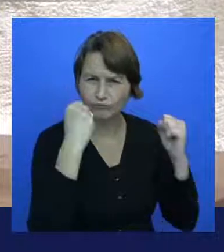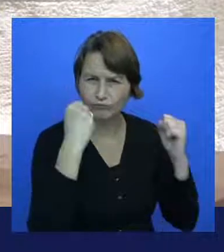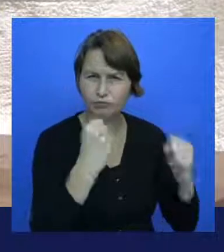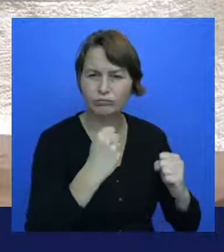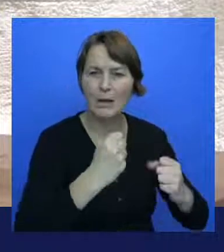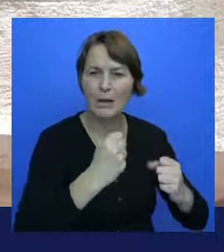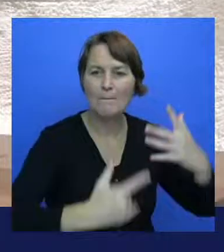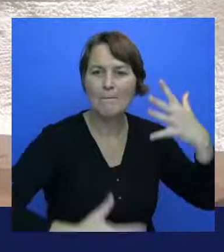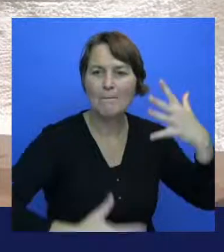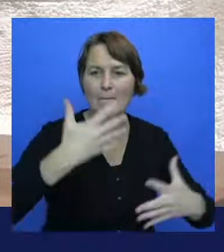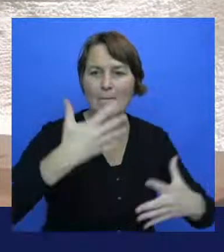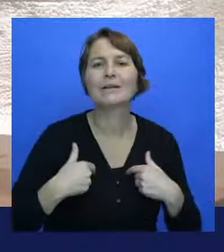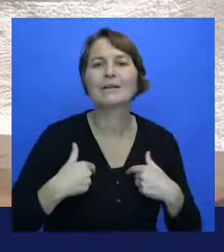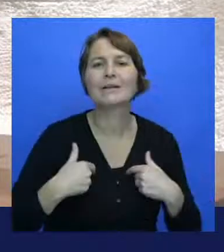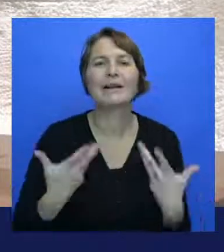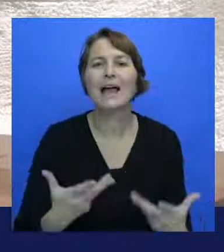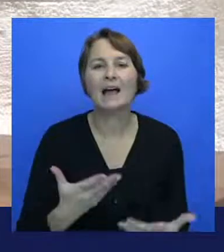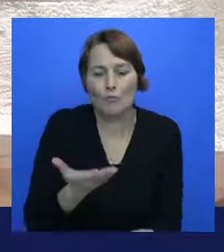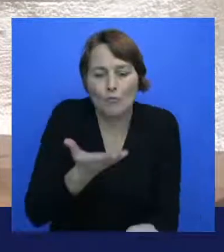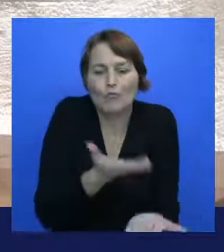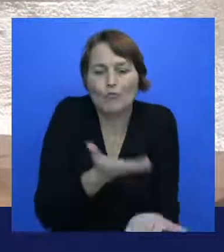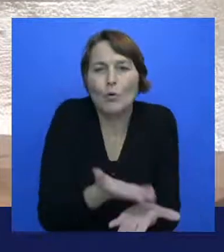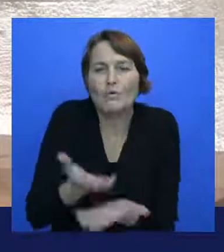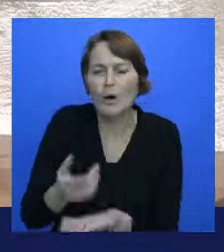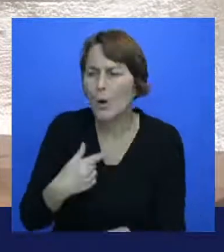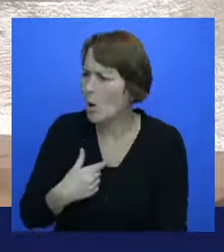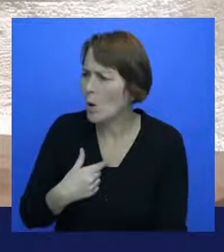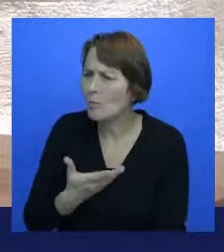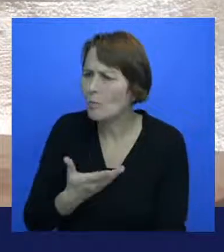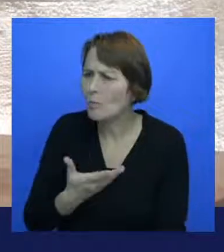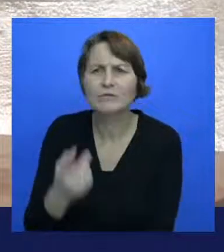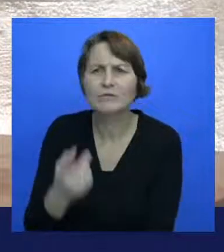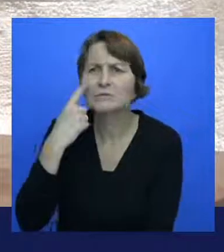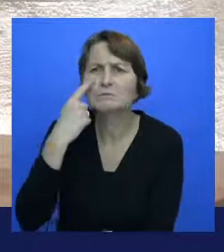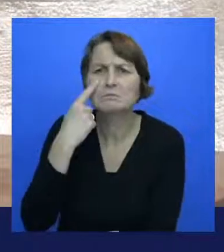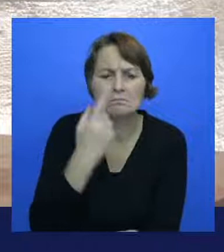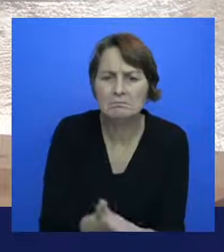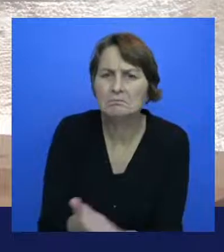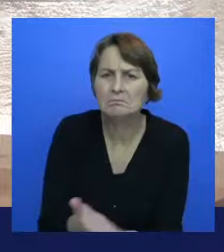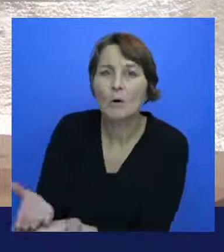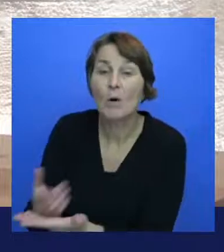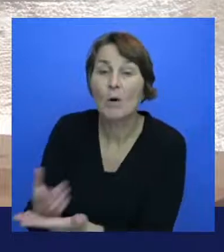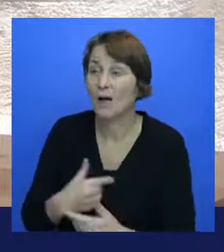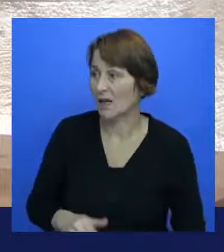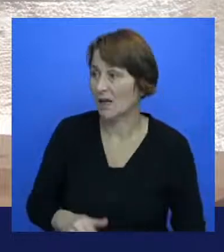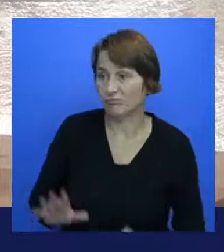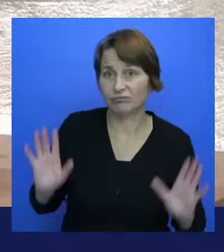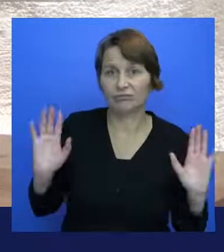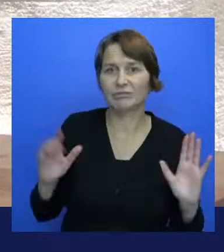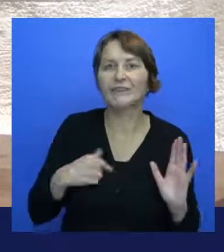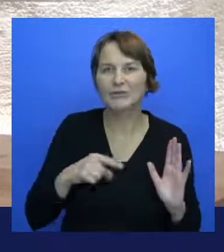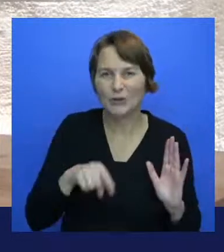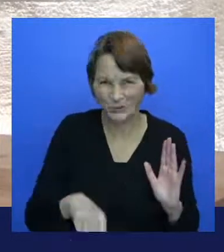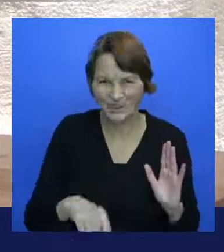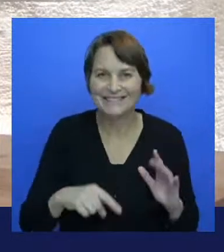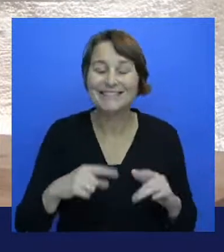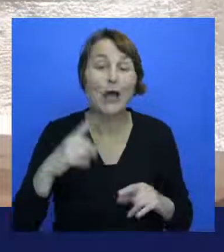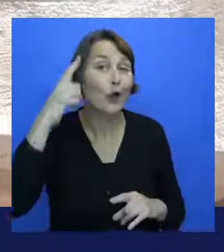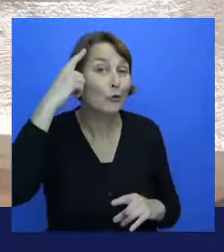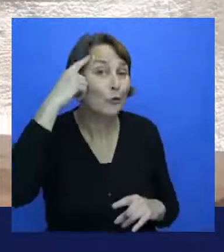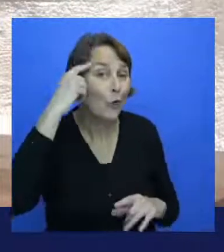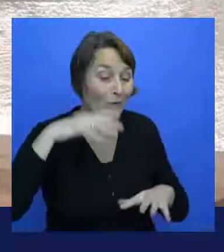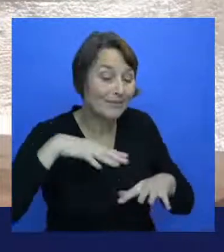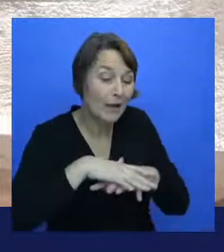proof. They just don't believe it unless there's a proof. And neural nets are remarkably resistant to proofs. It's a